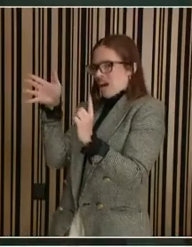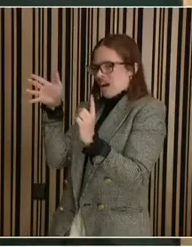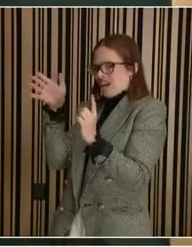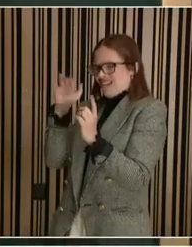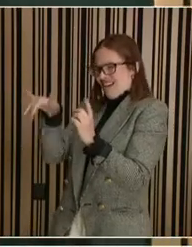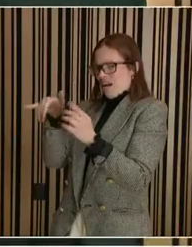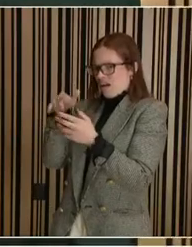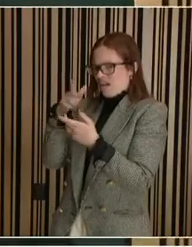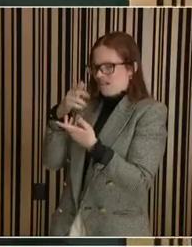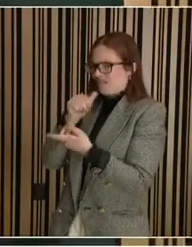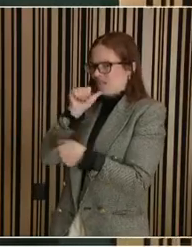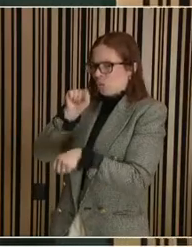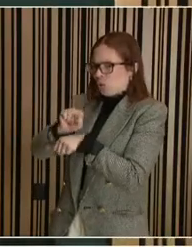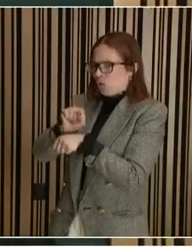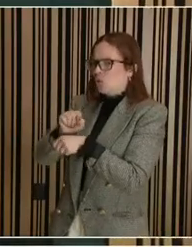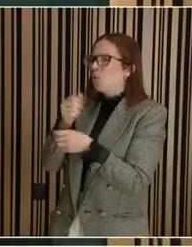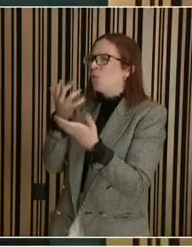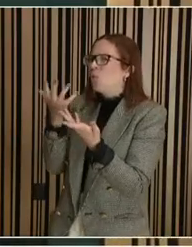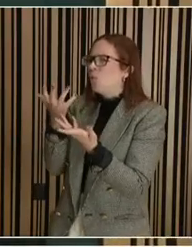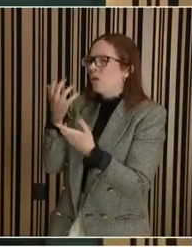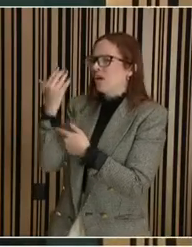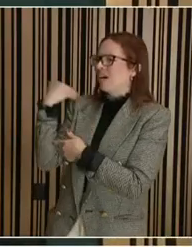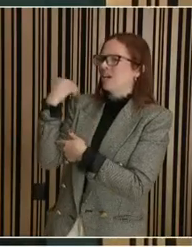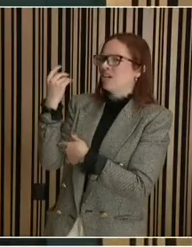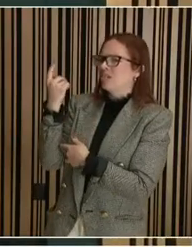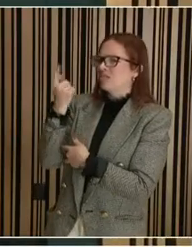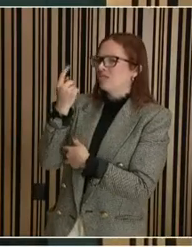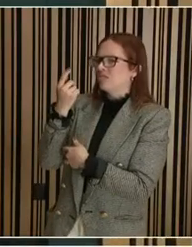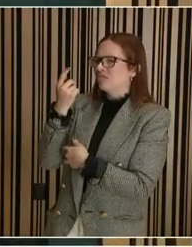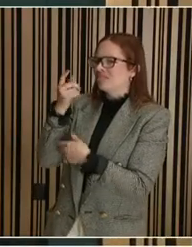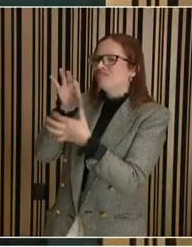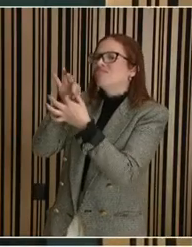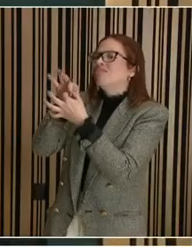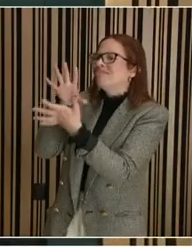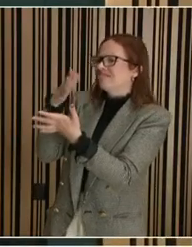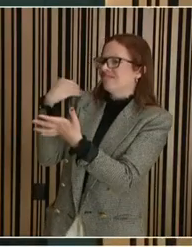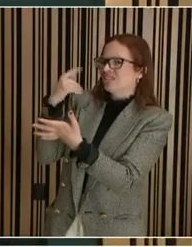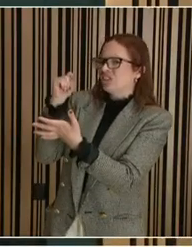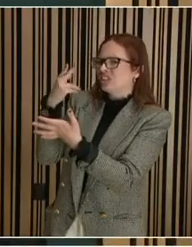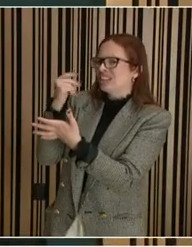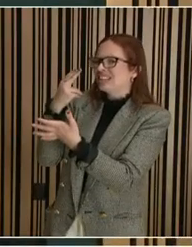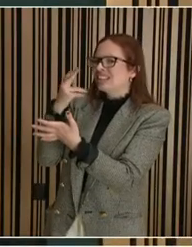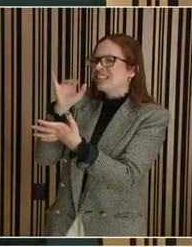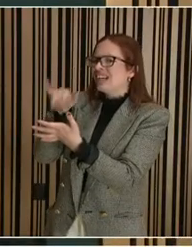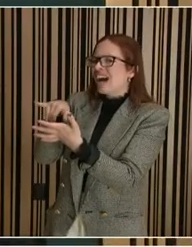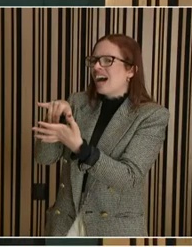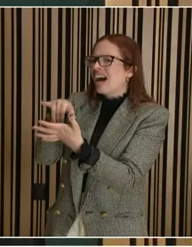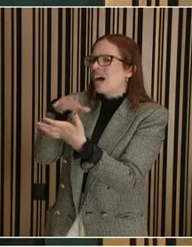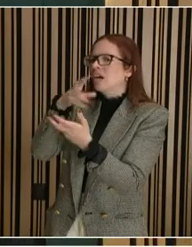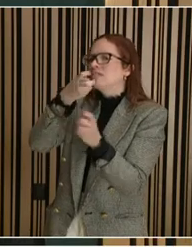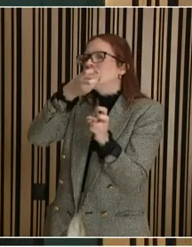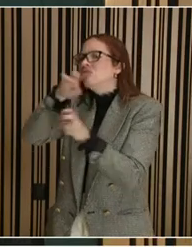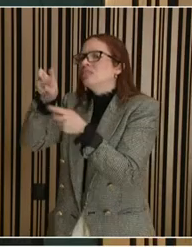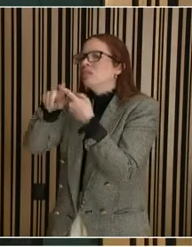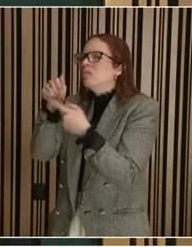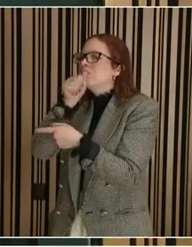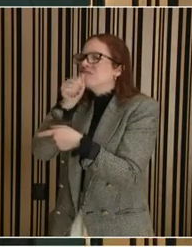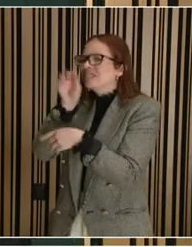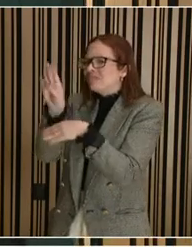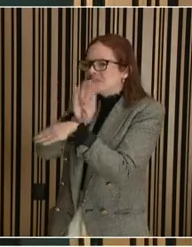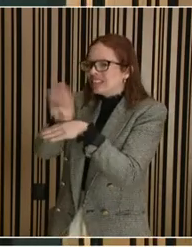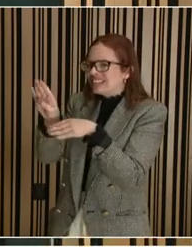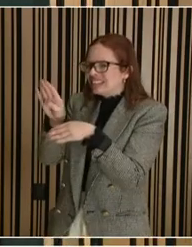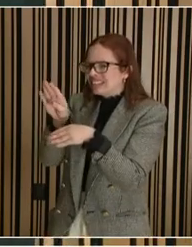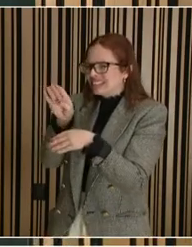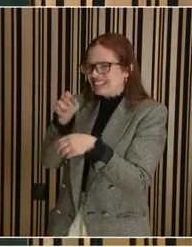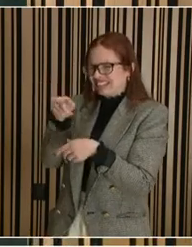last Friday that just said he was going to the private sector without any mention of the investigation? What do you say